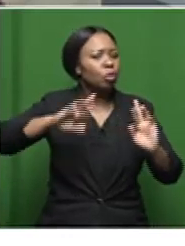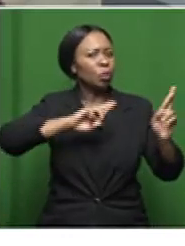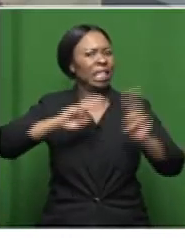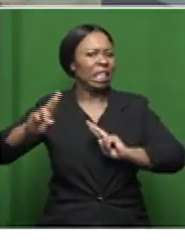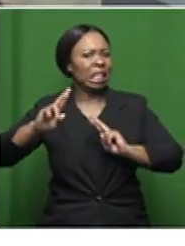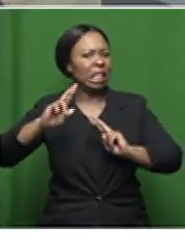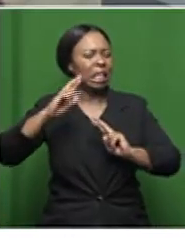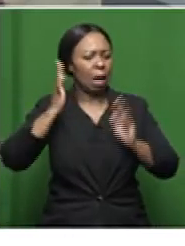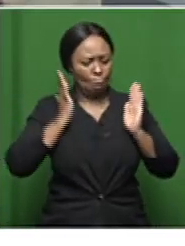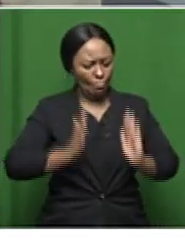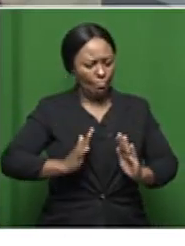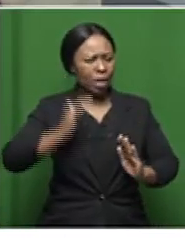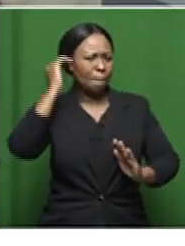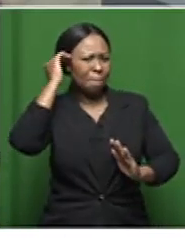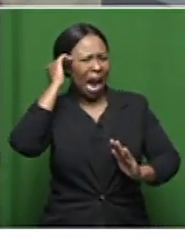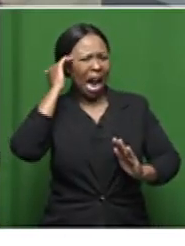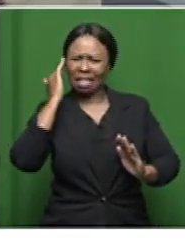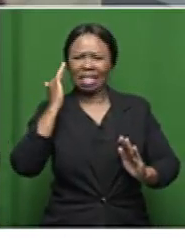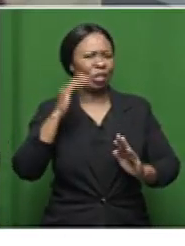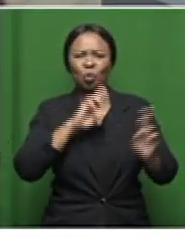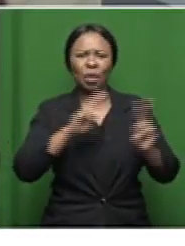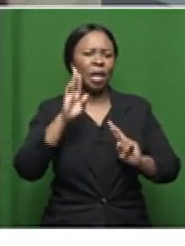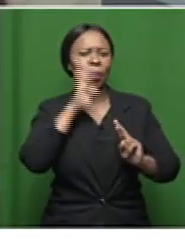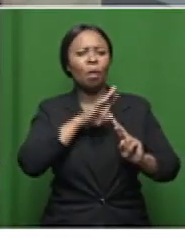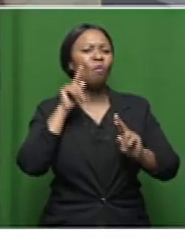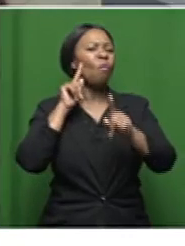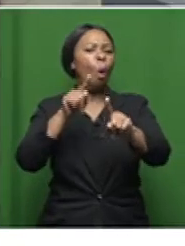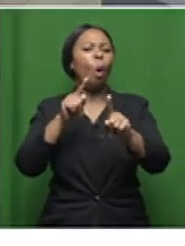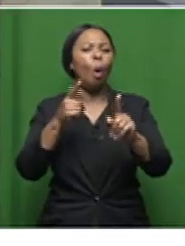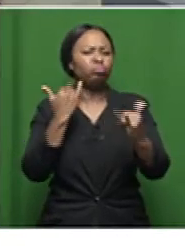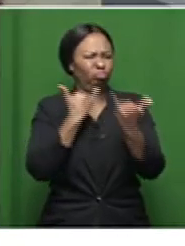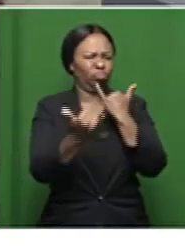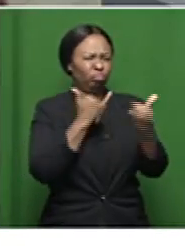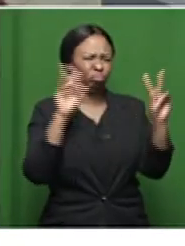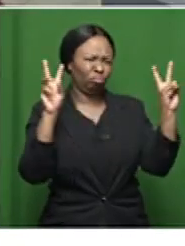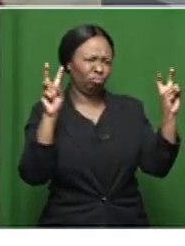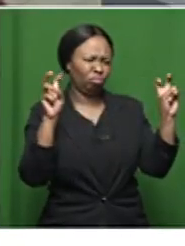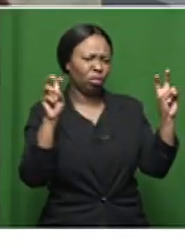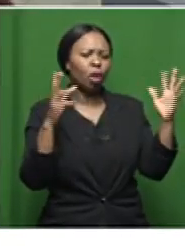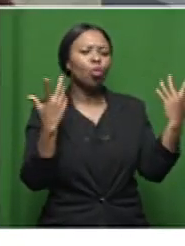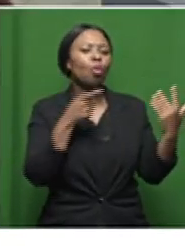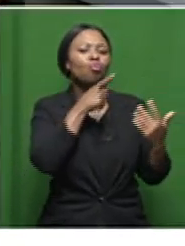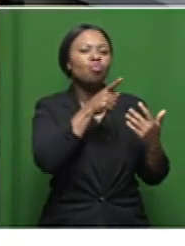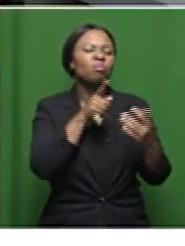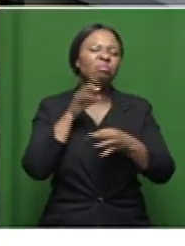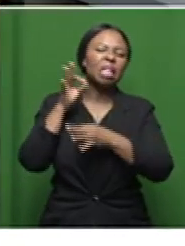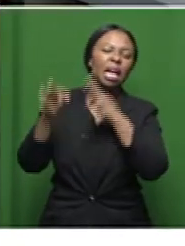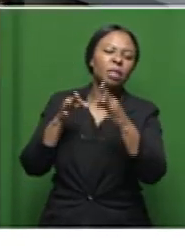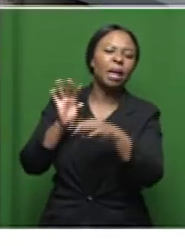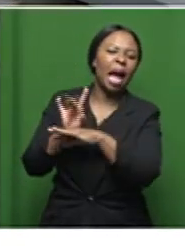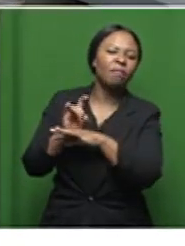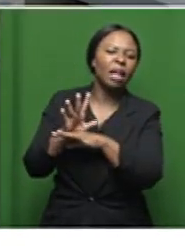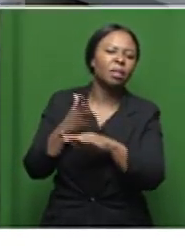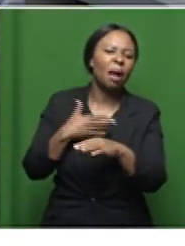both mind and body, for sexual intercourse? What would you say to those parents? I think